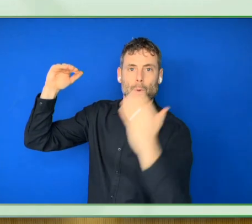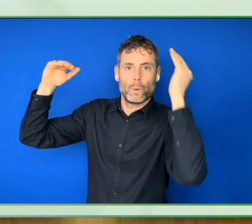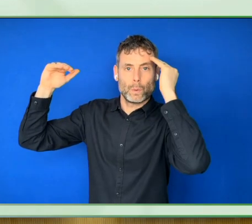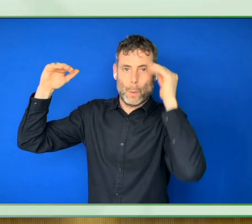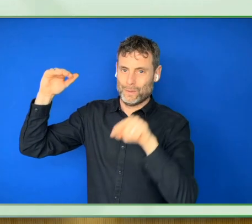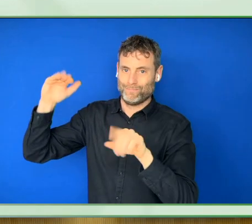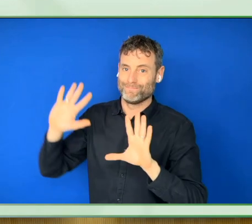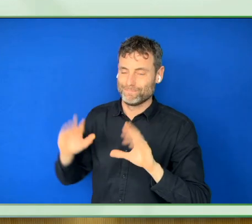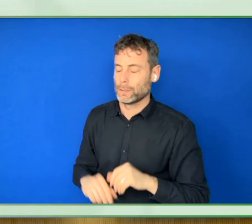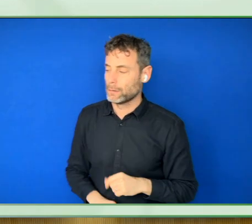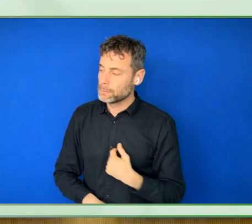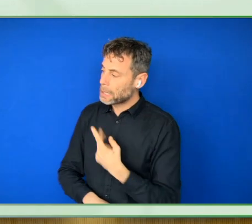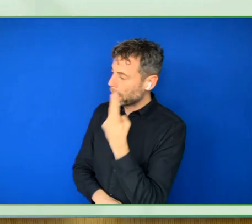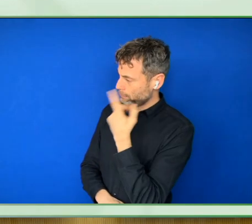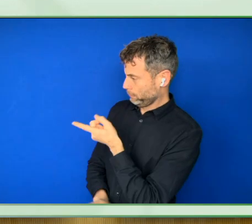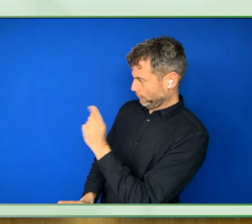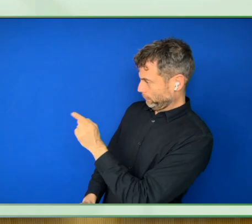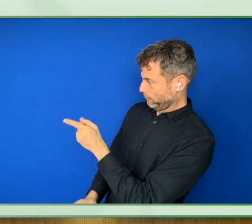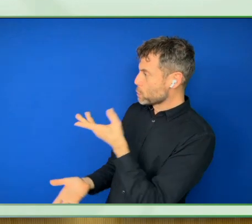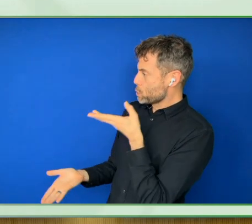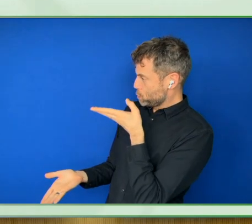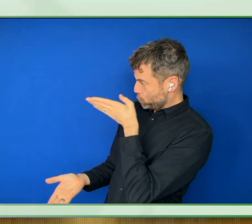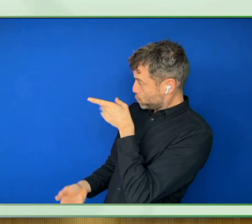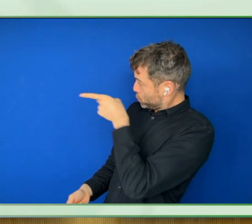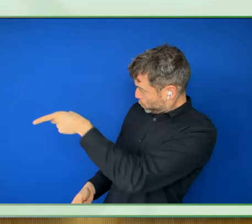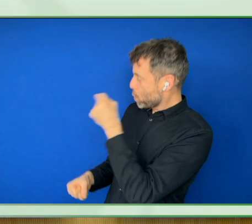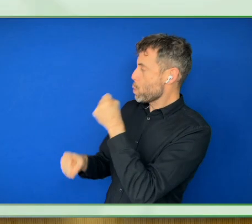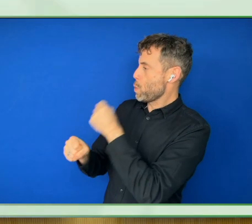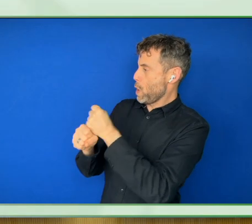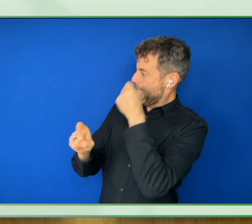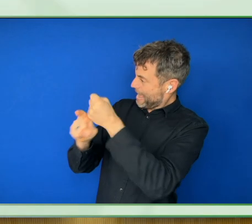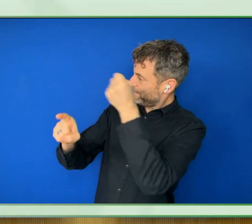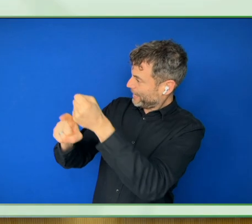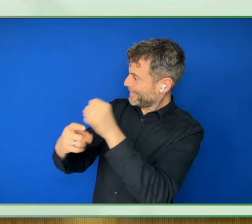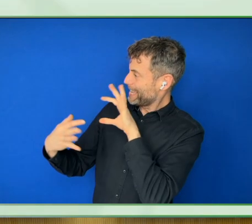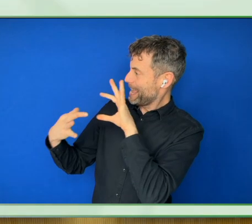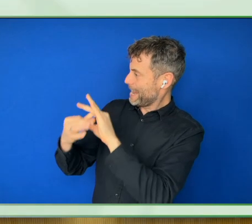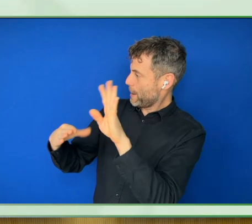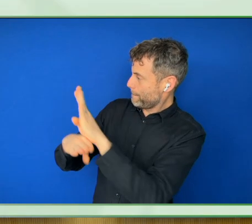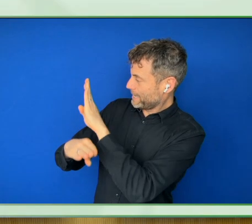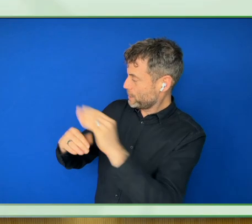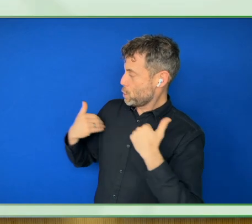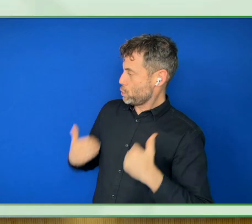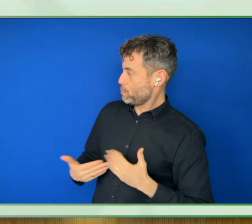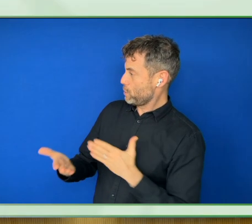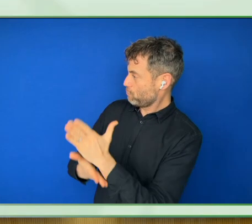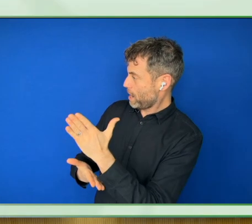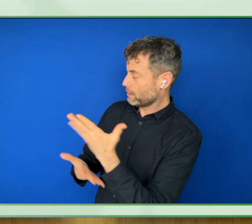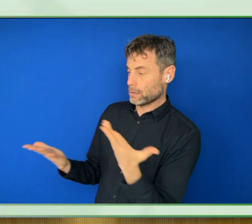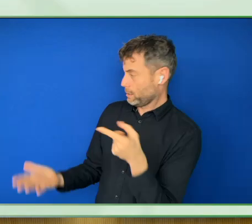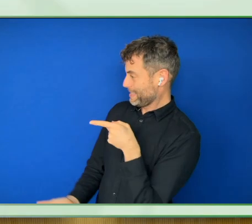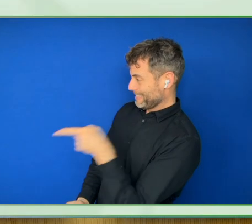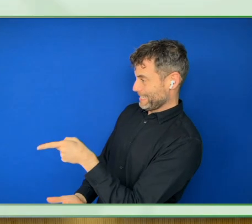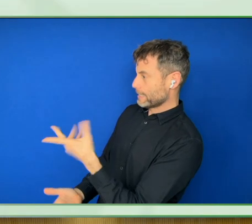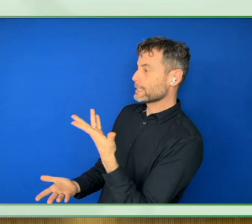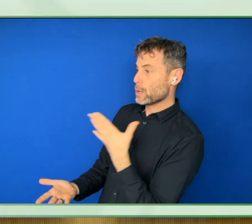for me, anybody working as an advocate on business and human rights would be a natural CRPD evangelist once we reach them with the right